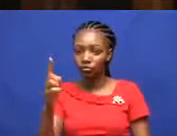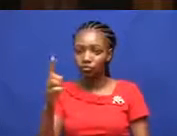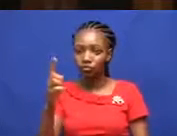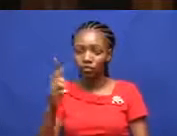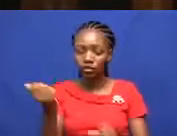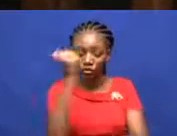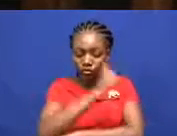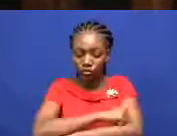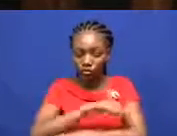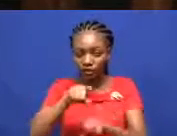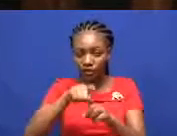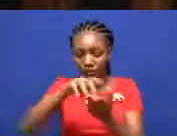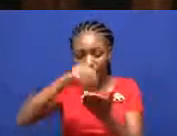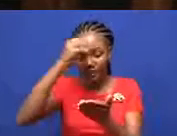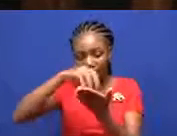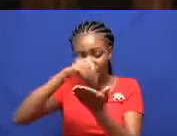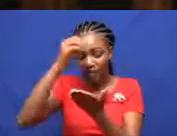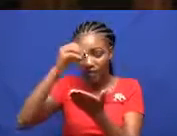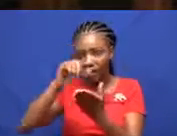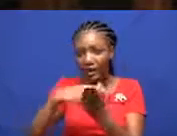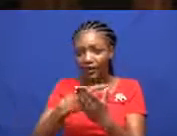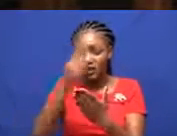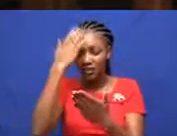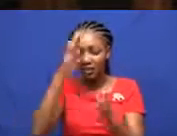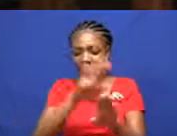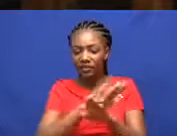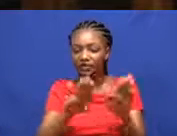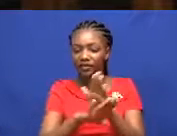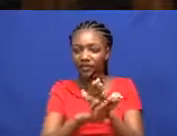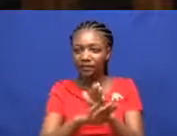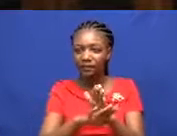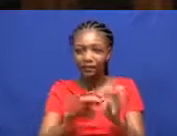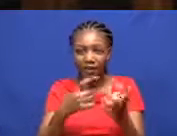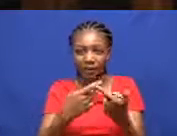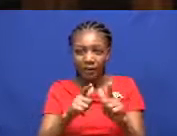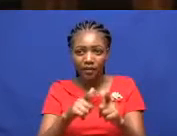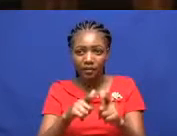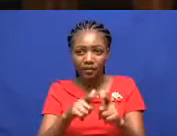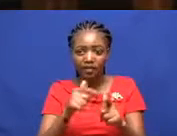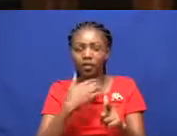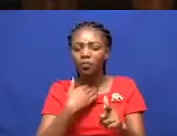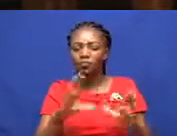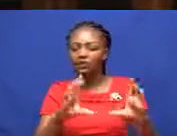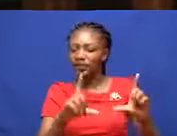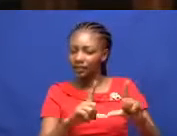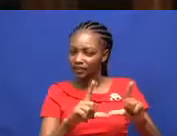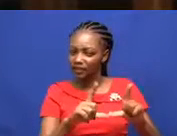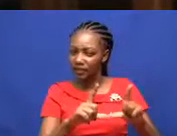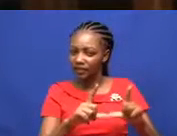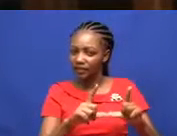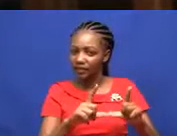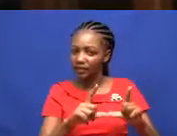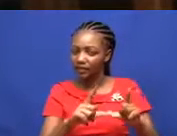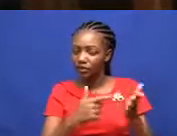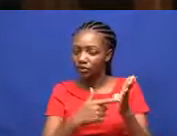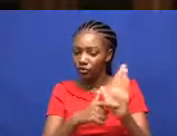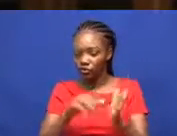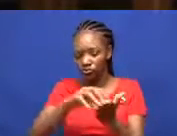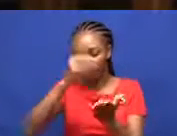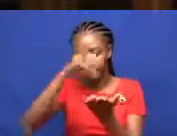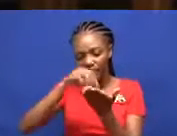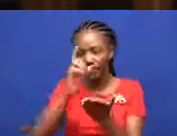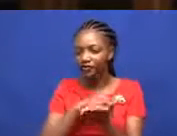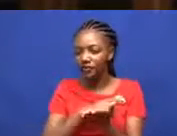shule nisomee, but yeye alikuwa ashajua kila kitu. So like ni kama tu certificate alikuwa anaendea ya kuonyesha like ashaenda